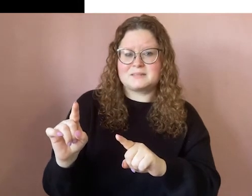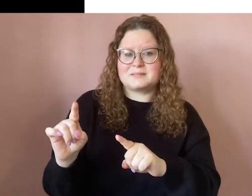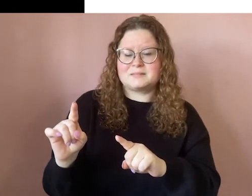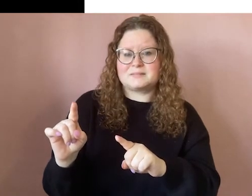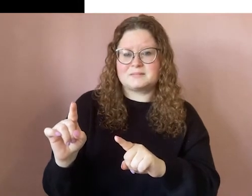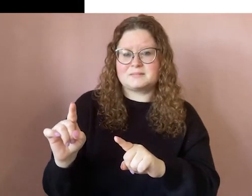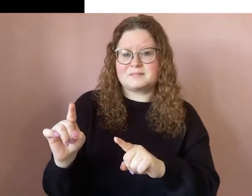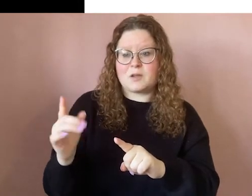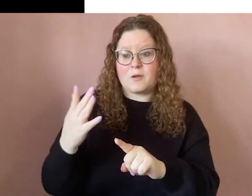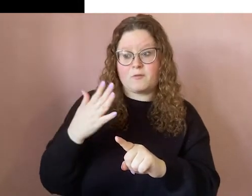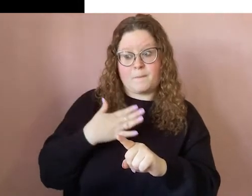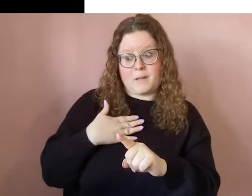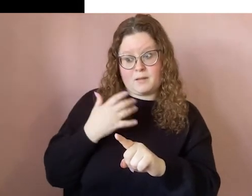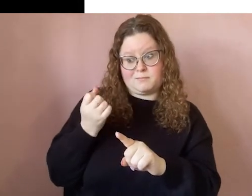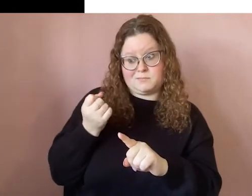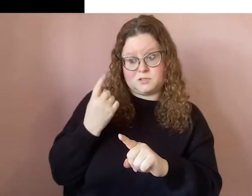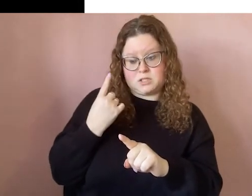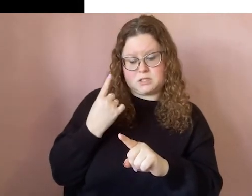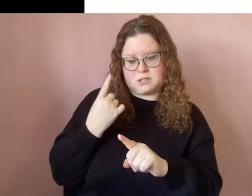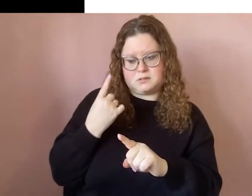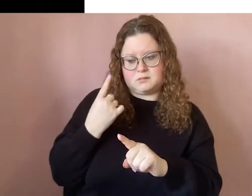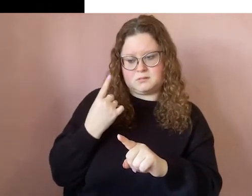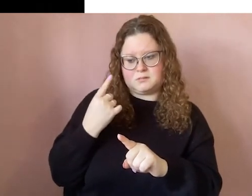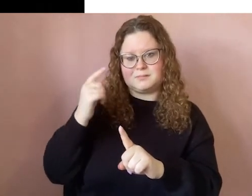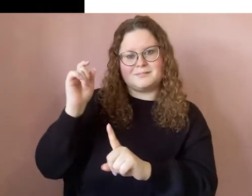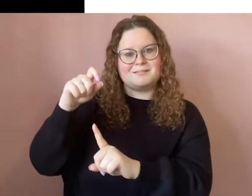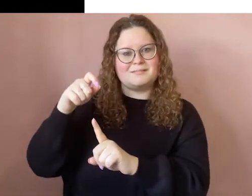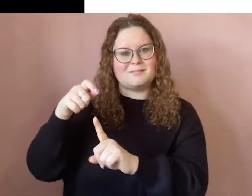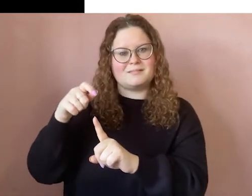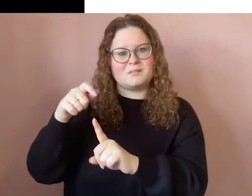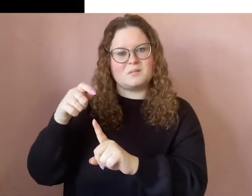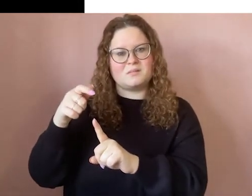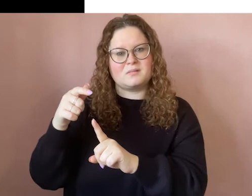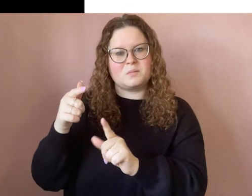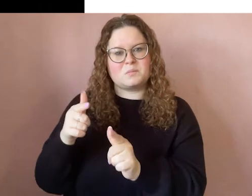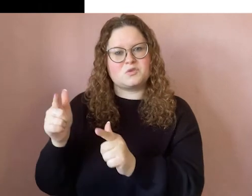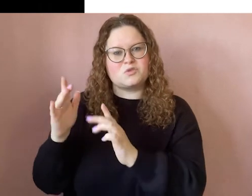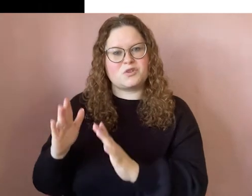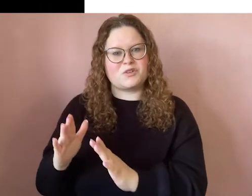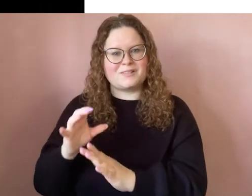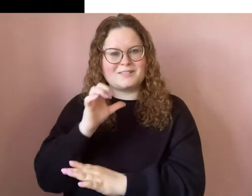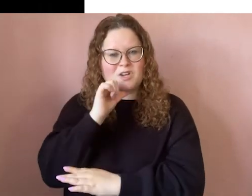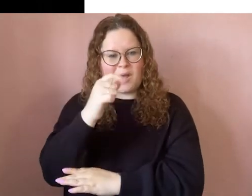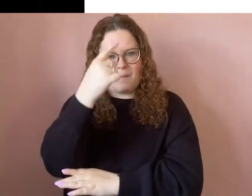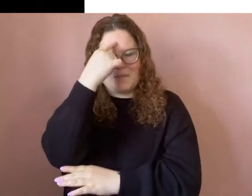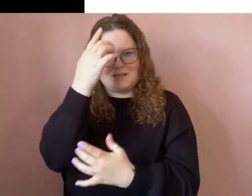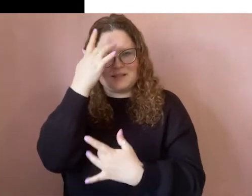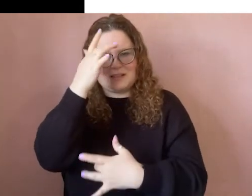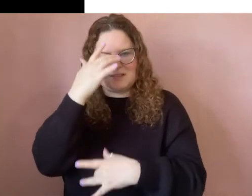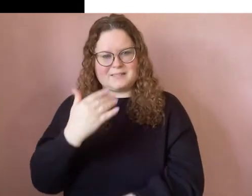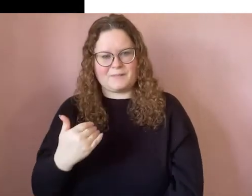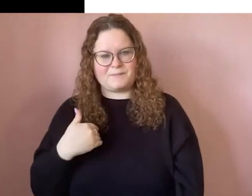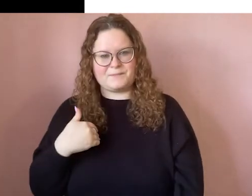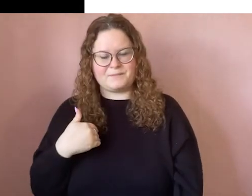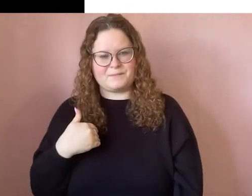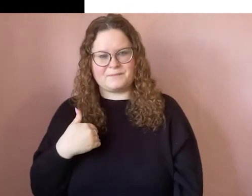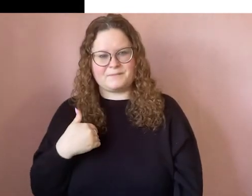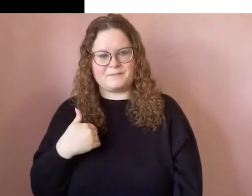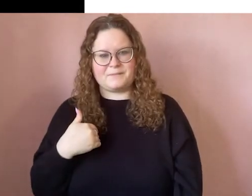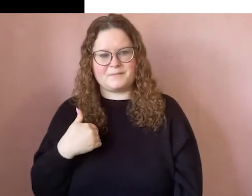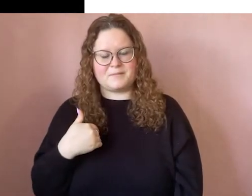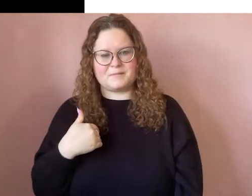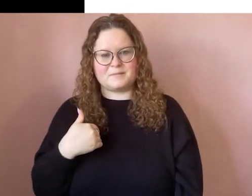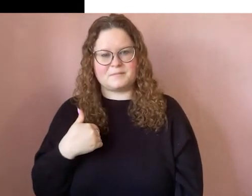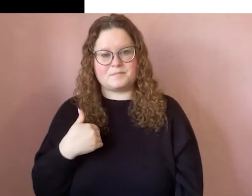The view that somebody who acts crazy is crazy. Wrong. Bad behavior